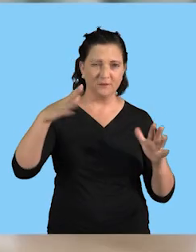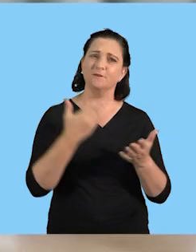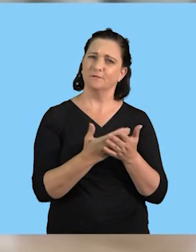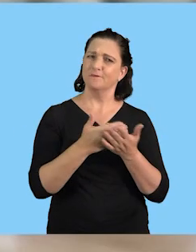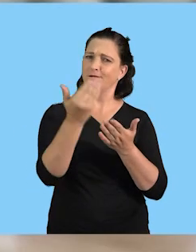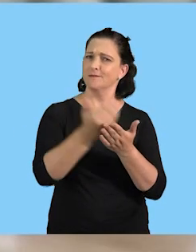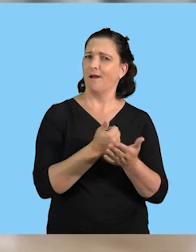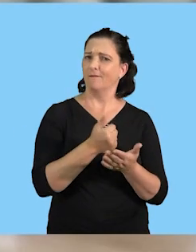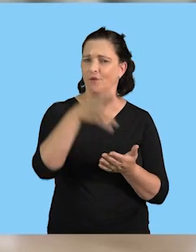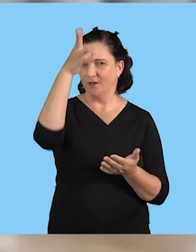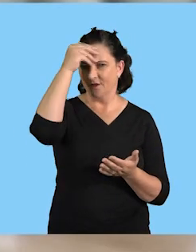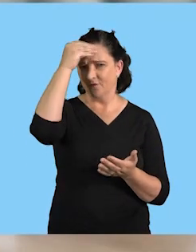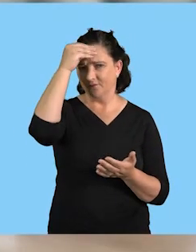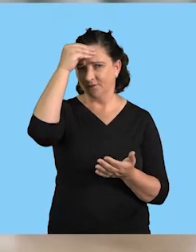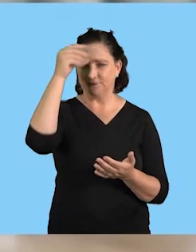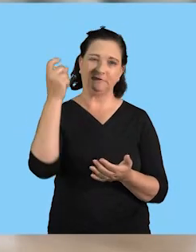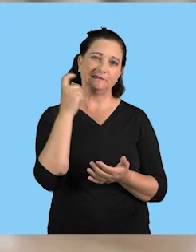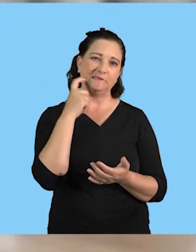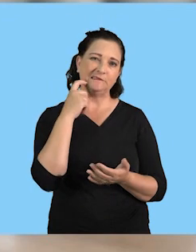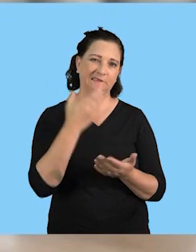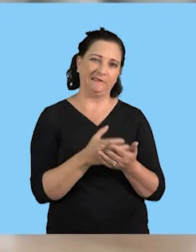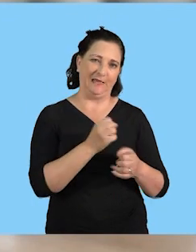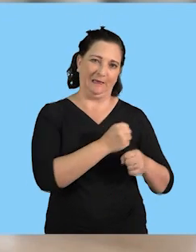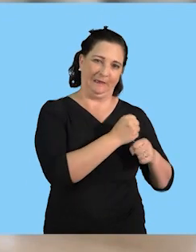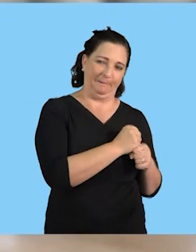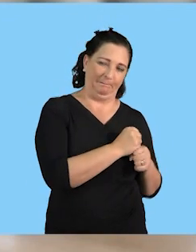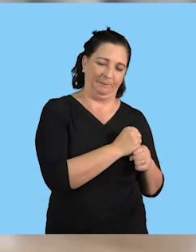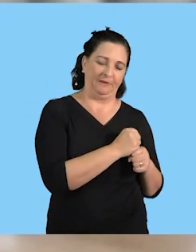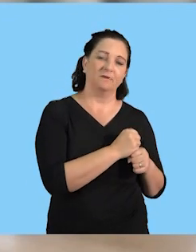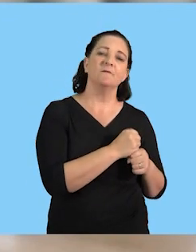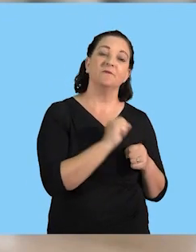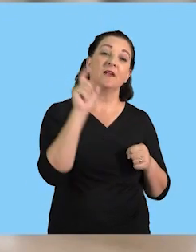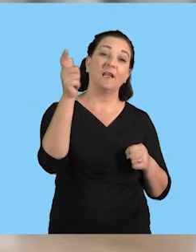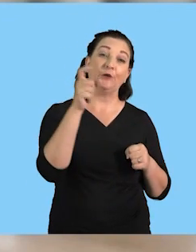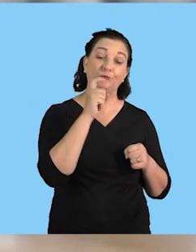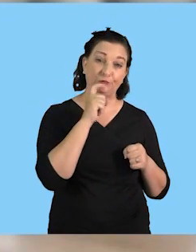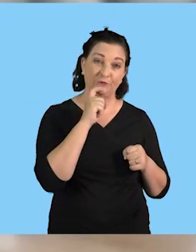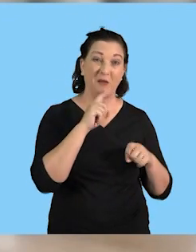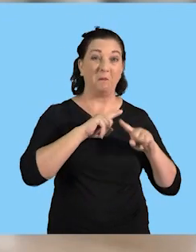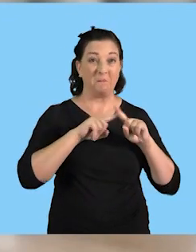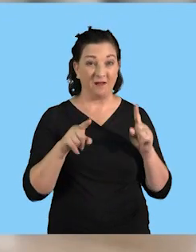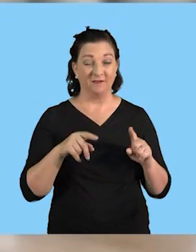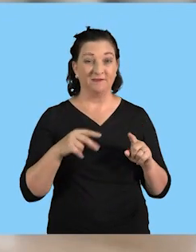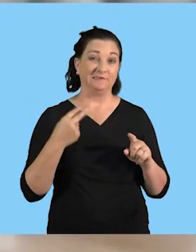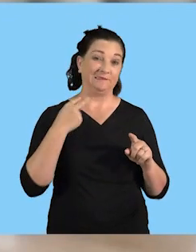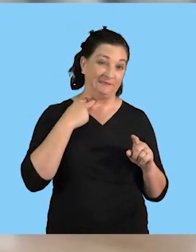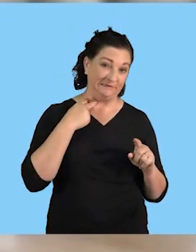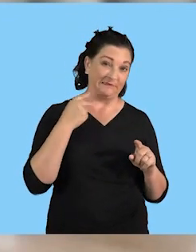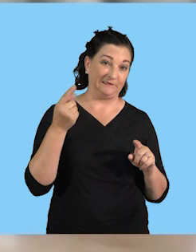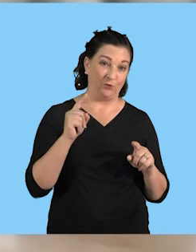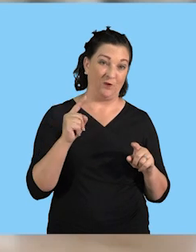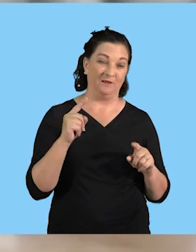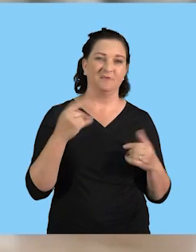there, especially with the smartboard. Information can easily be stored there and can be used again later on. Another disadvantage then with this one, just like a